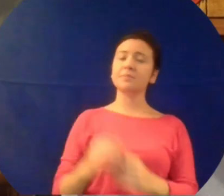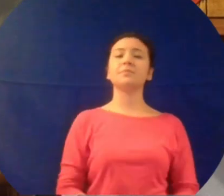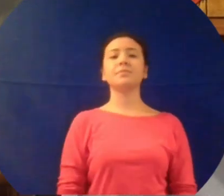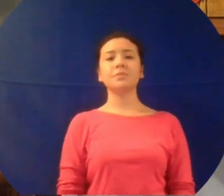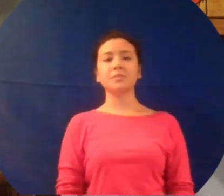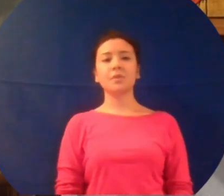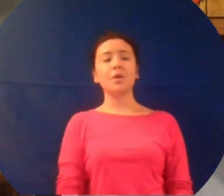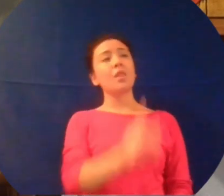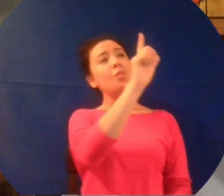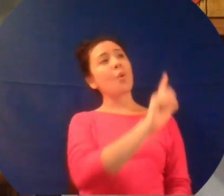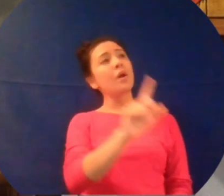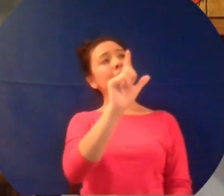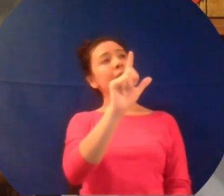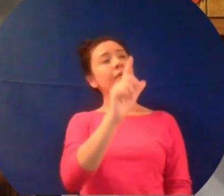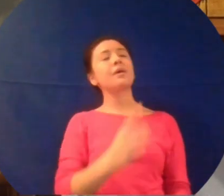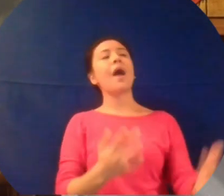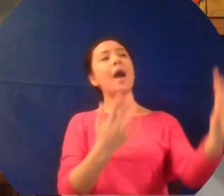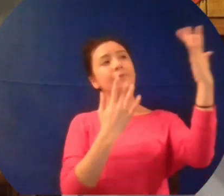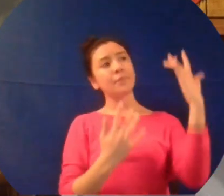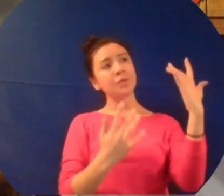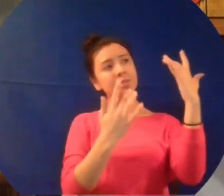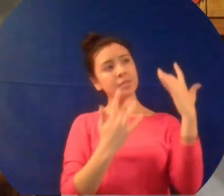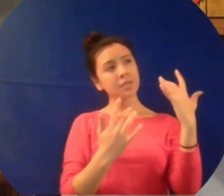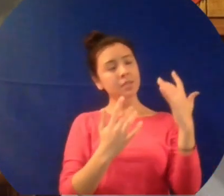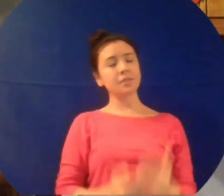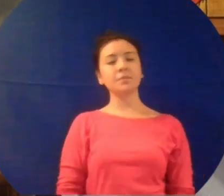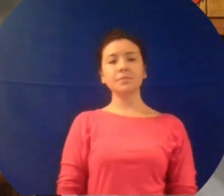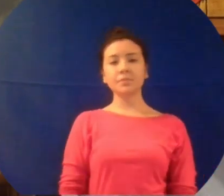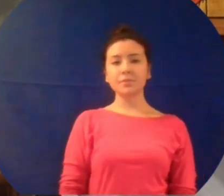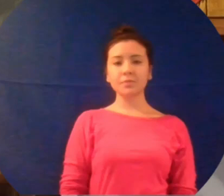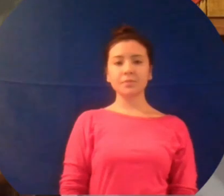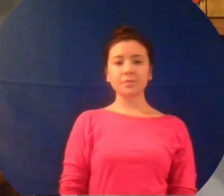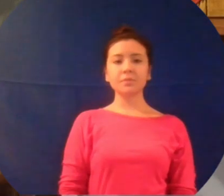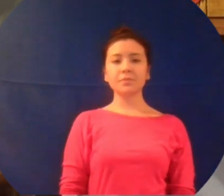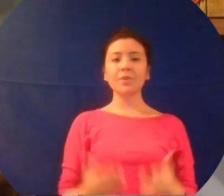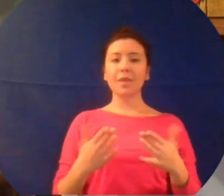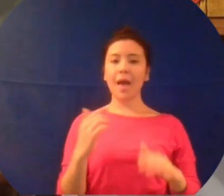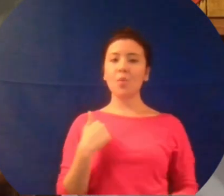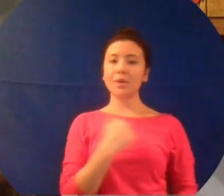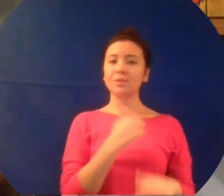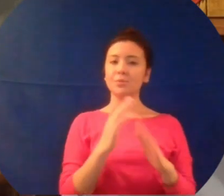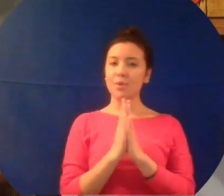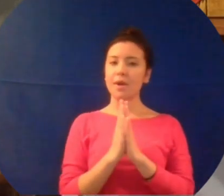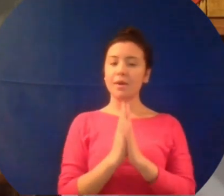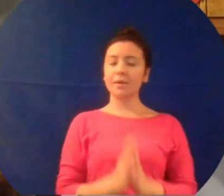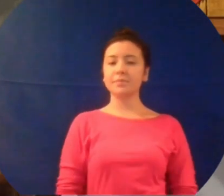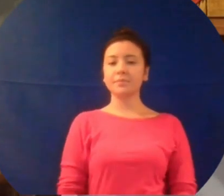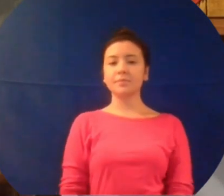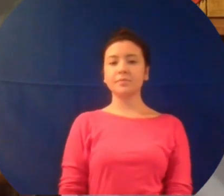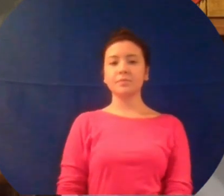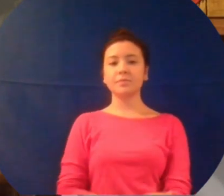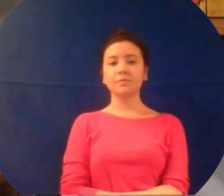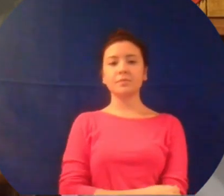Christ, have mercy. Lord, have mercy. Lord, have mercy. Let us pray.